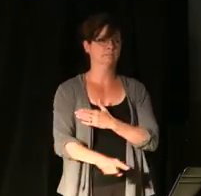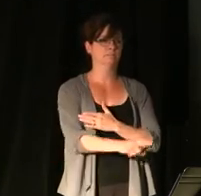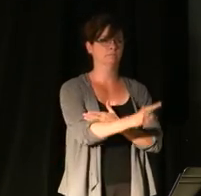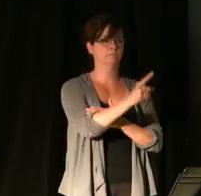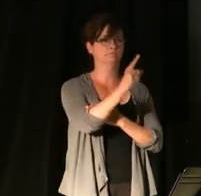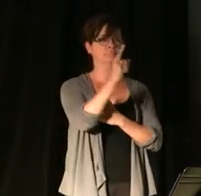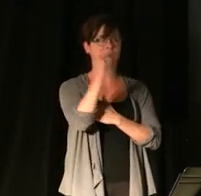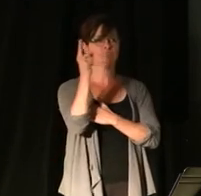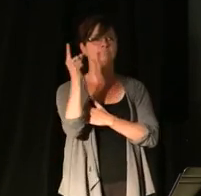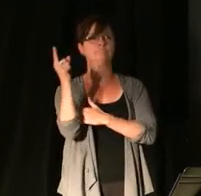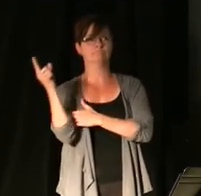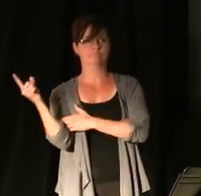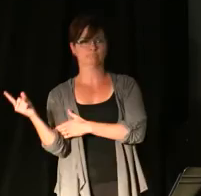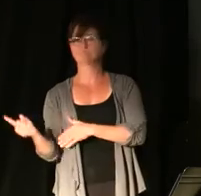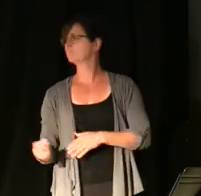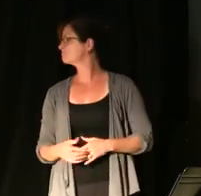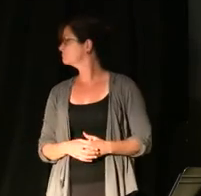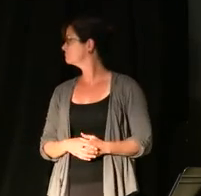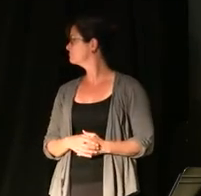one.